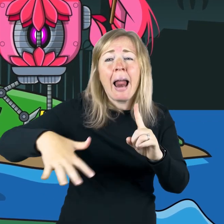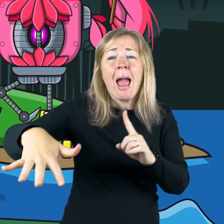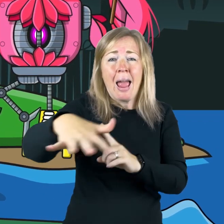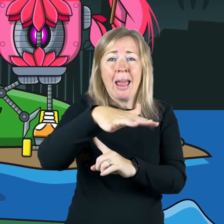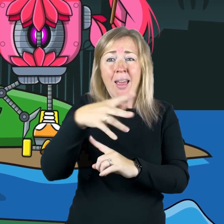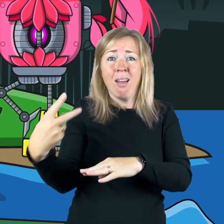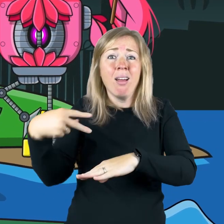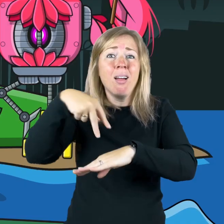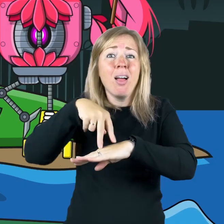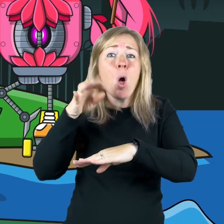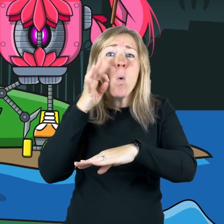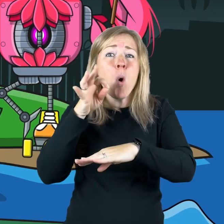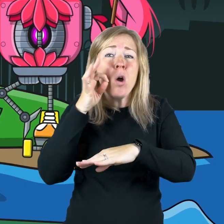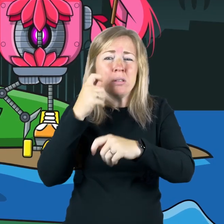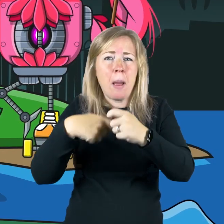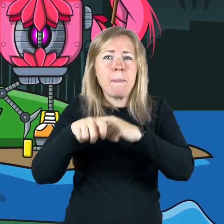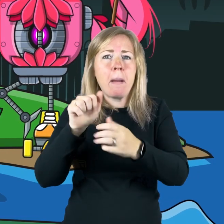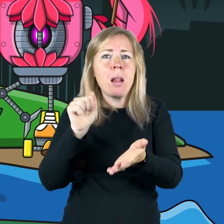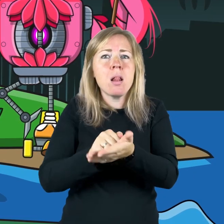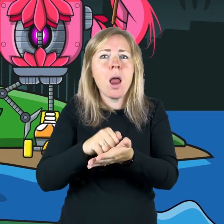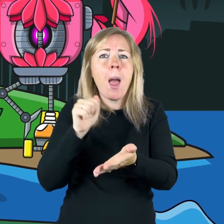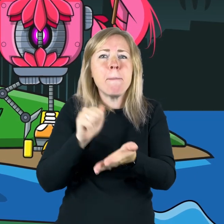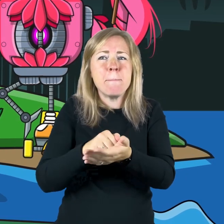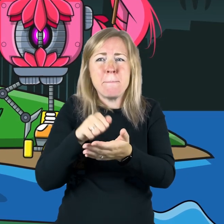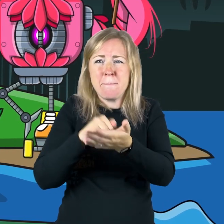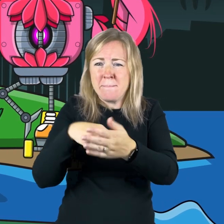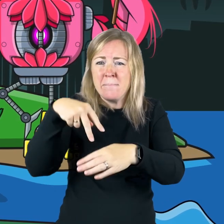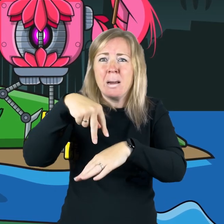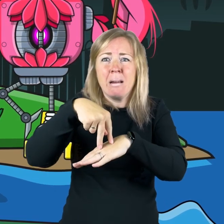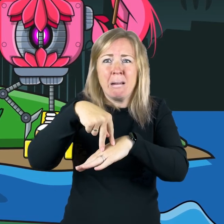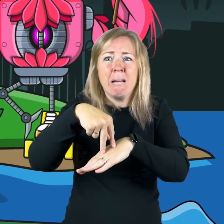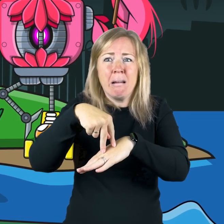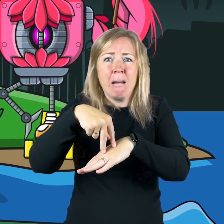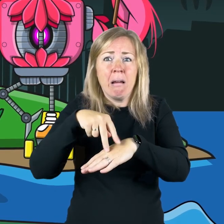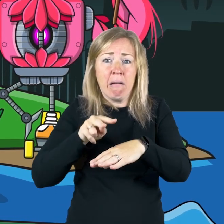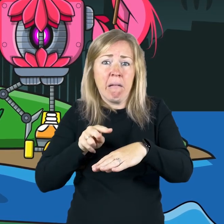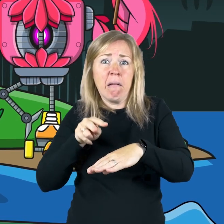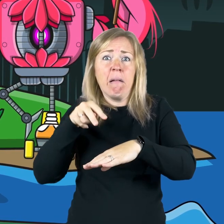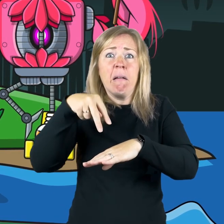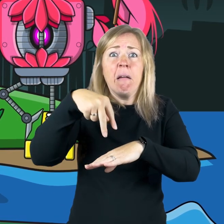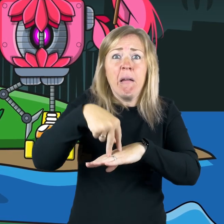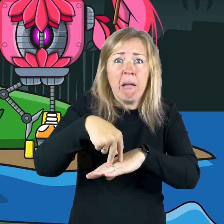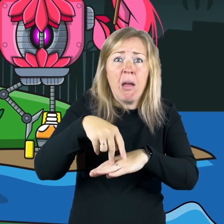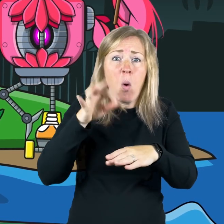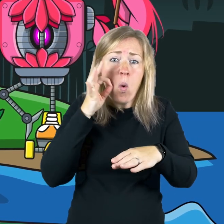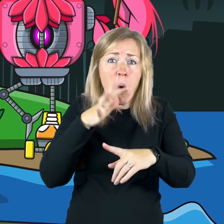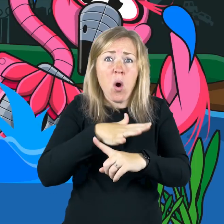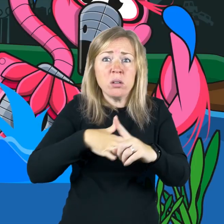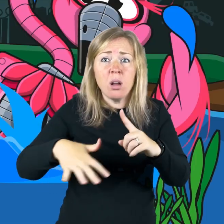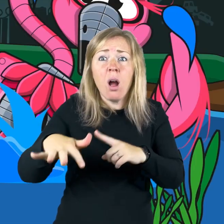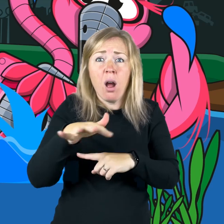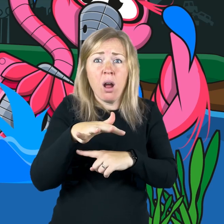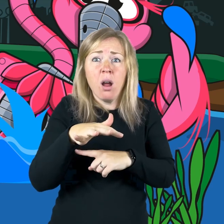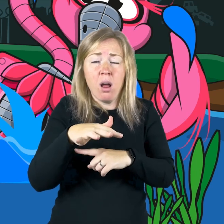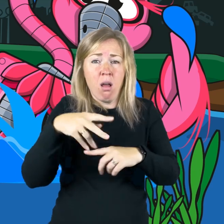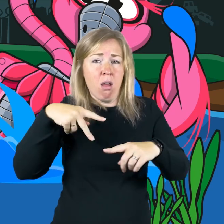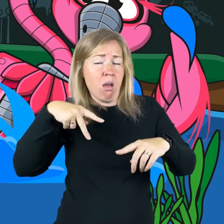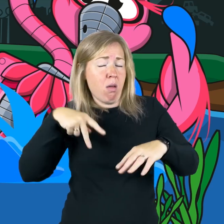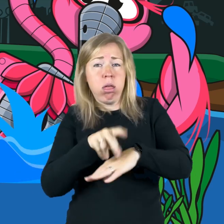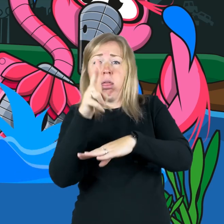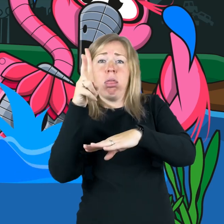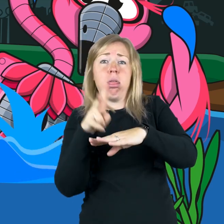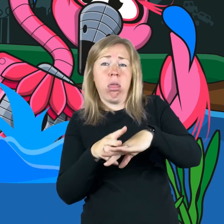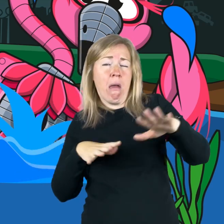numb. As soon as her long, elegant legs slipped into the frosty lake, she flapped her